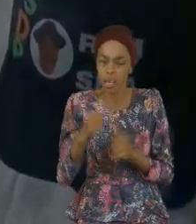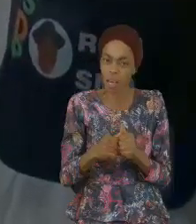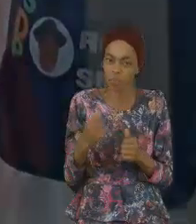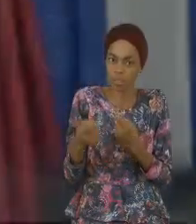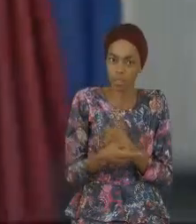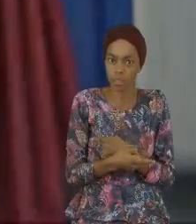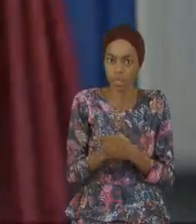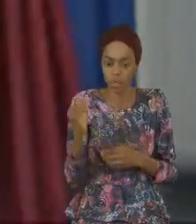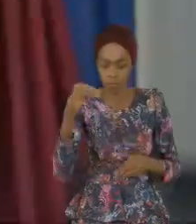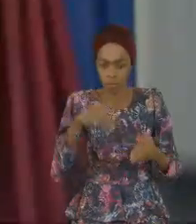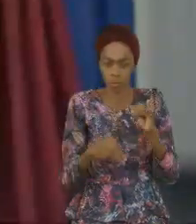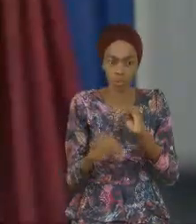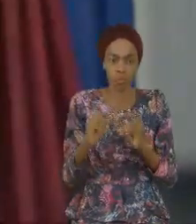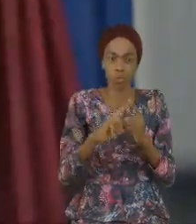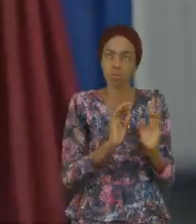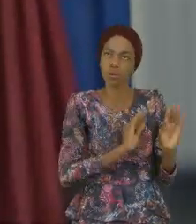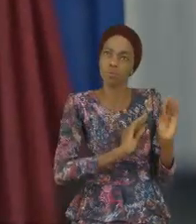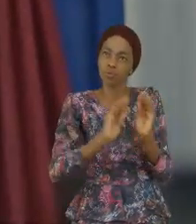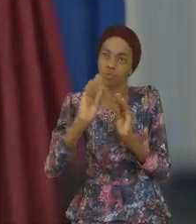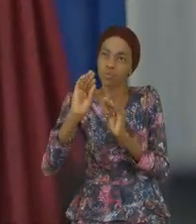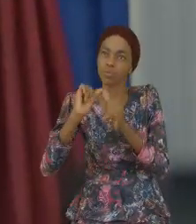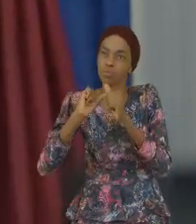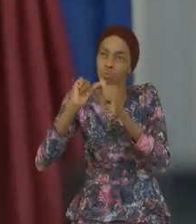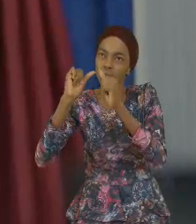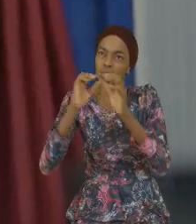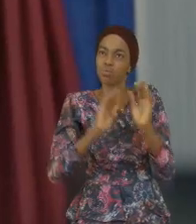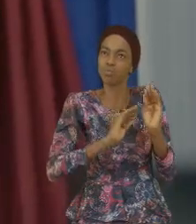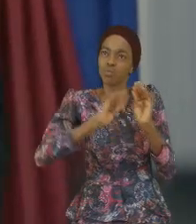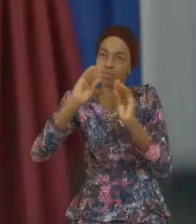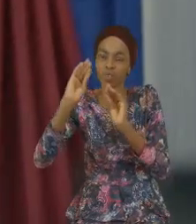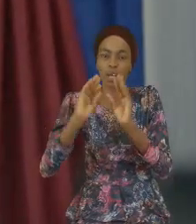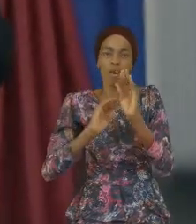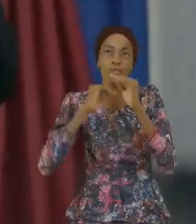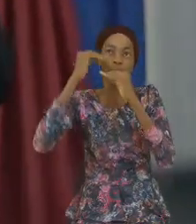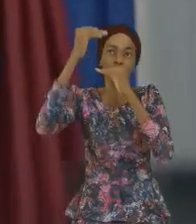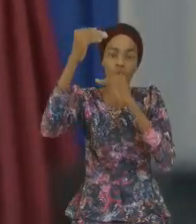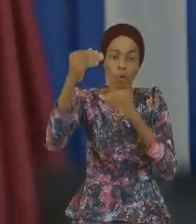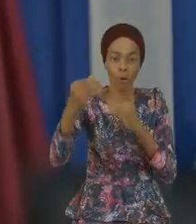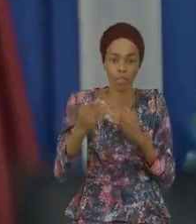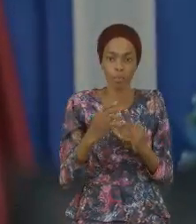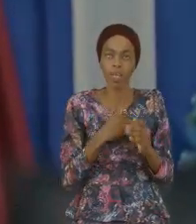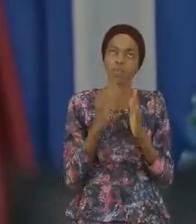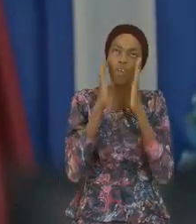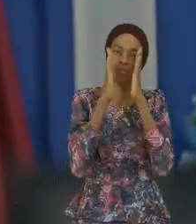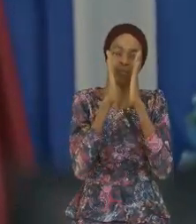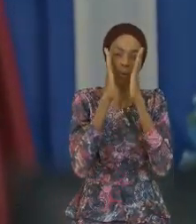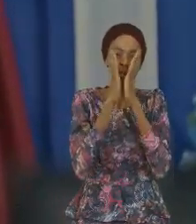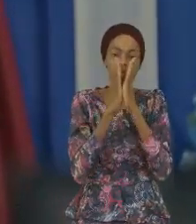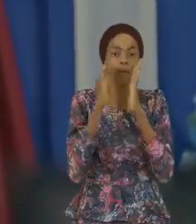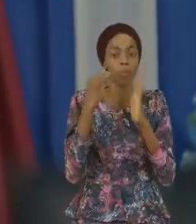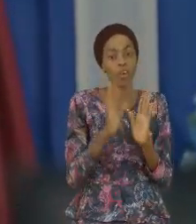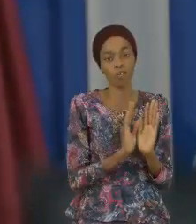you contribute to moving on, moving on, moving forward. The focus of